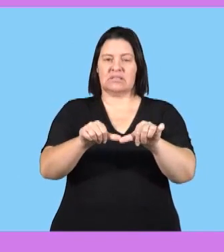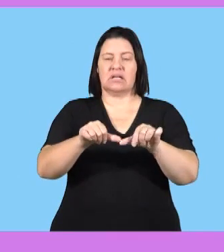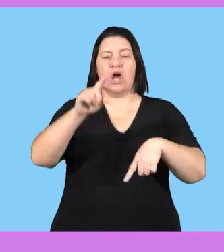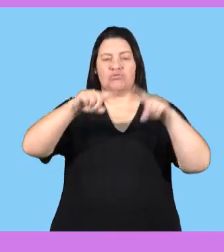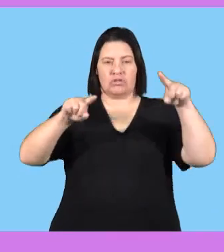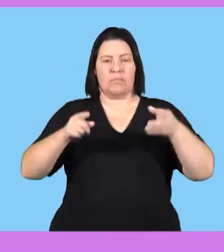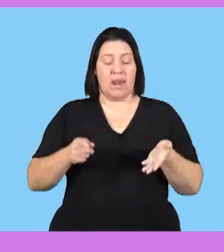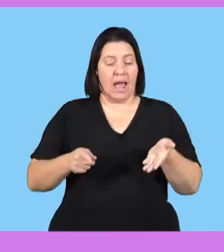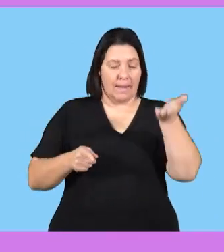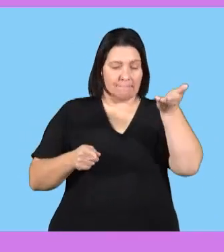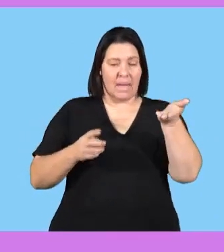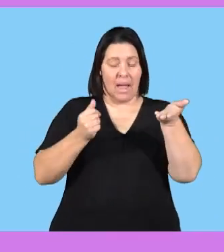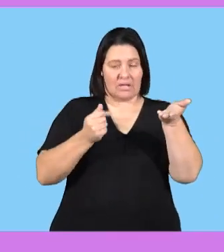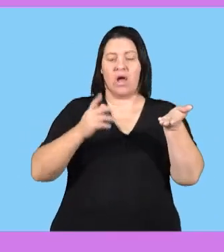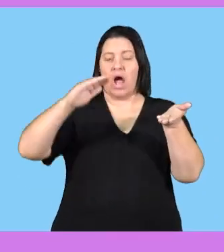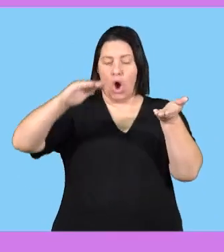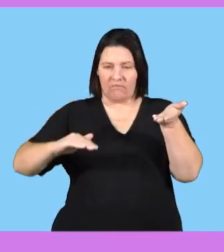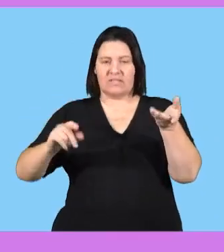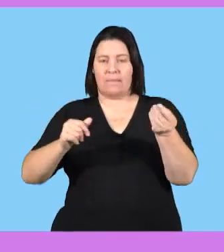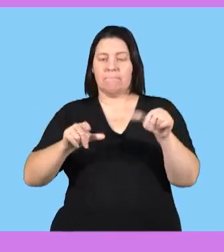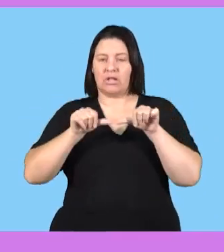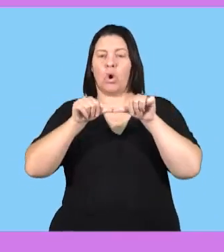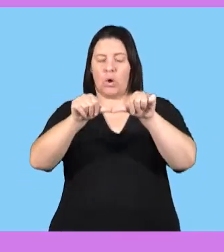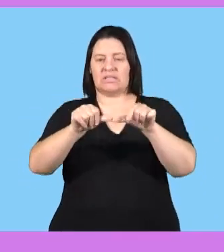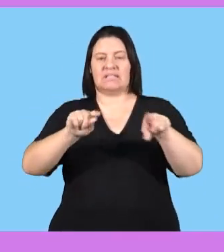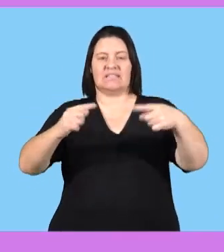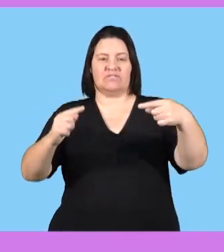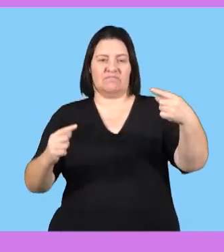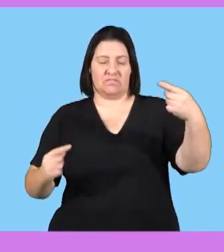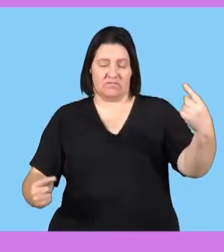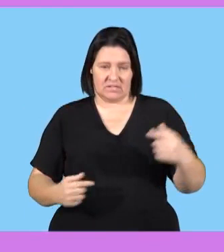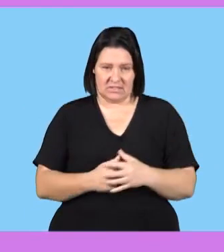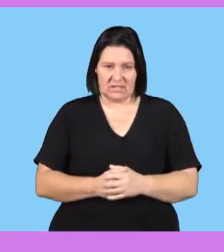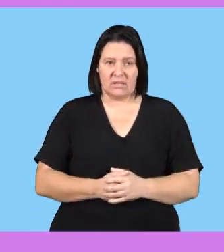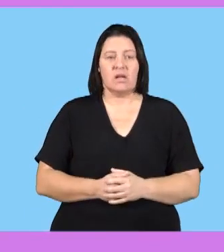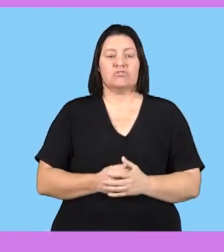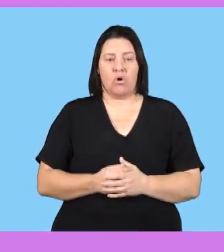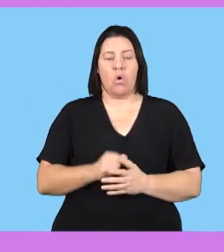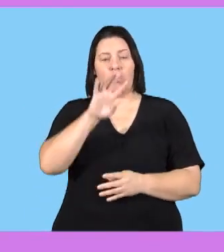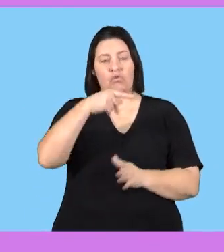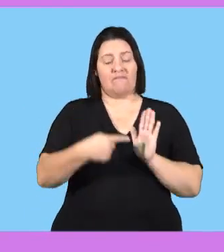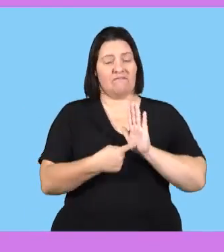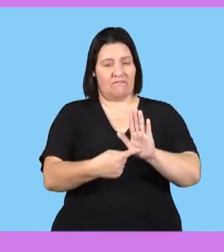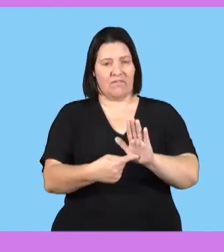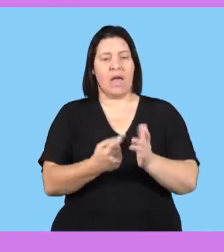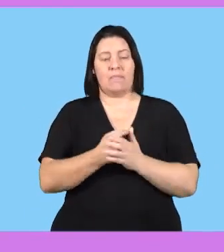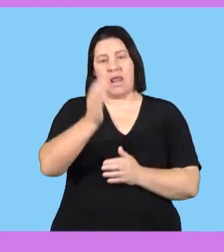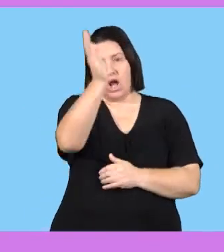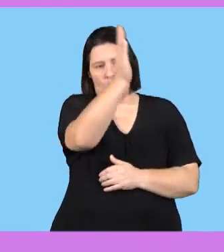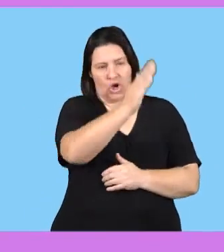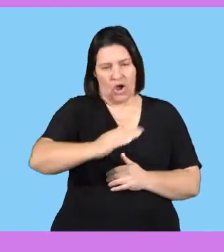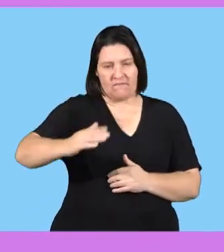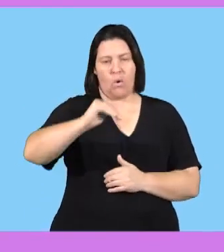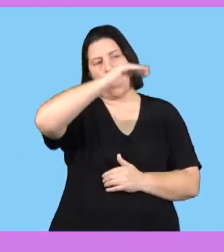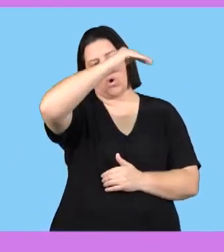between the two consecutive variables. The graph of the inverse relationship is a curve. I